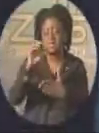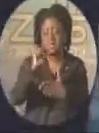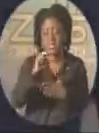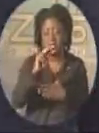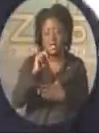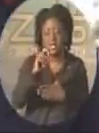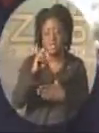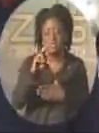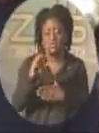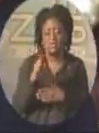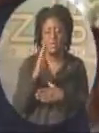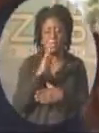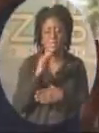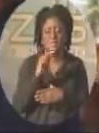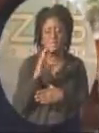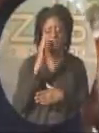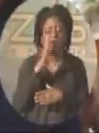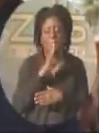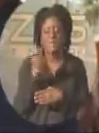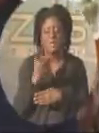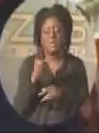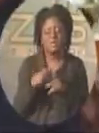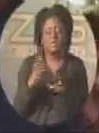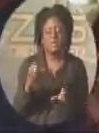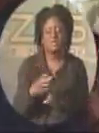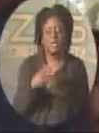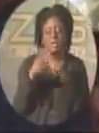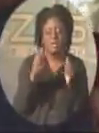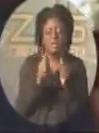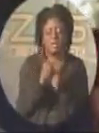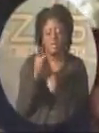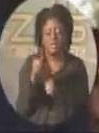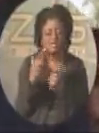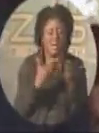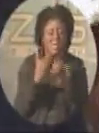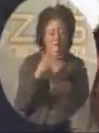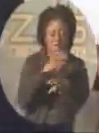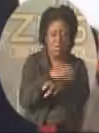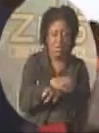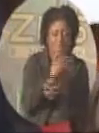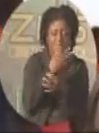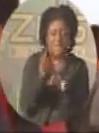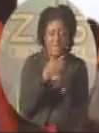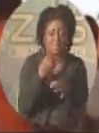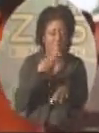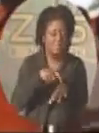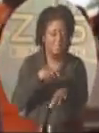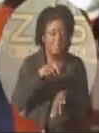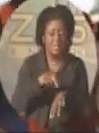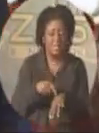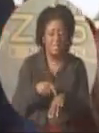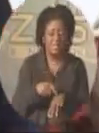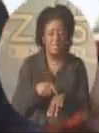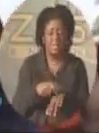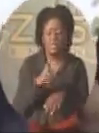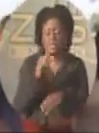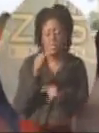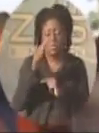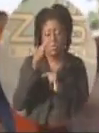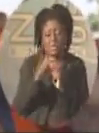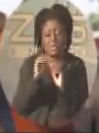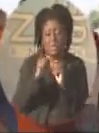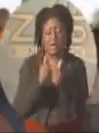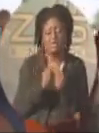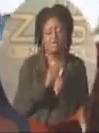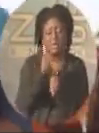BTC will be there to celebrate with you. It may be Crab Fest this time, but there's no limit as to how far BTC